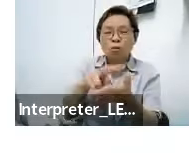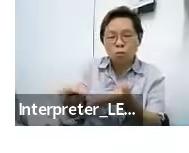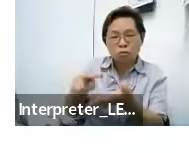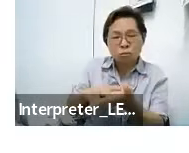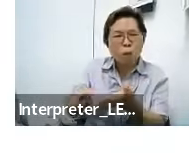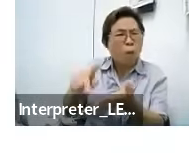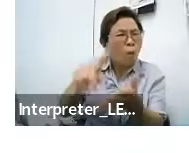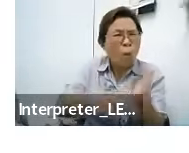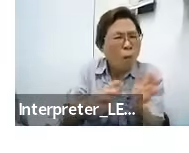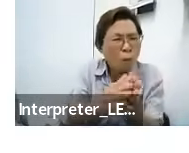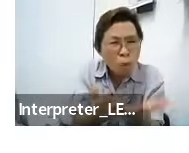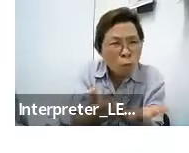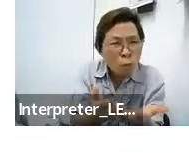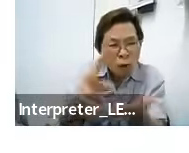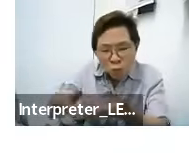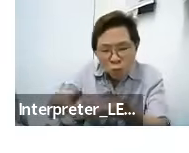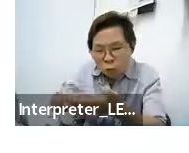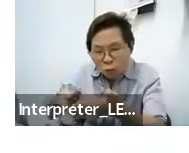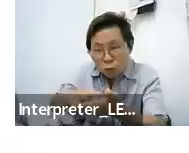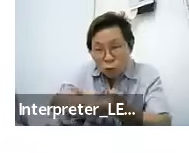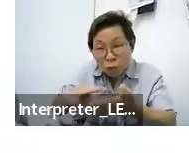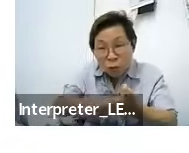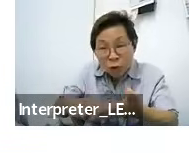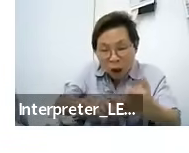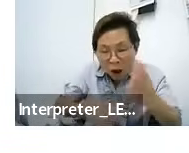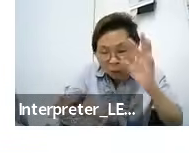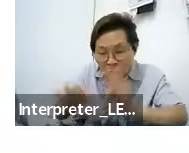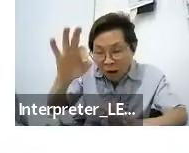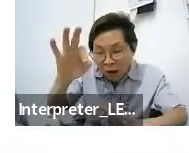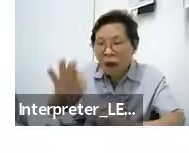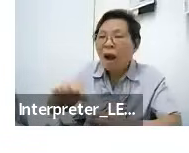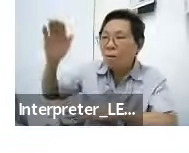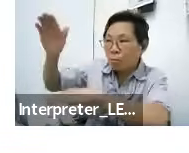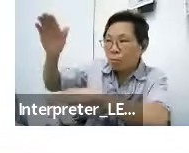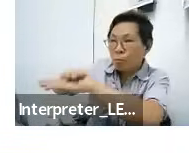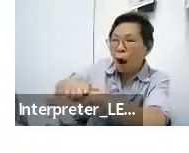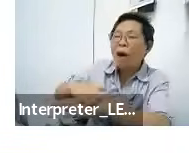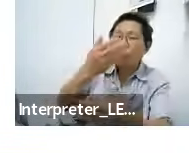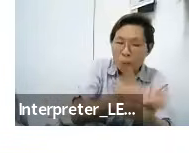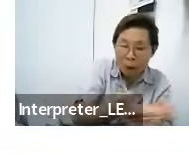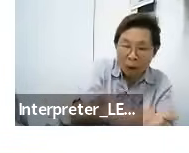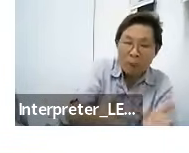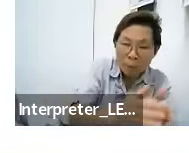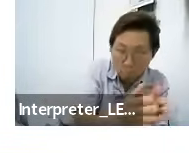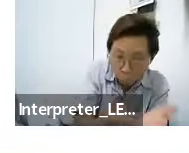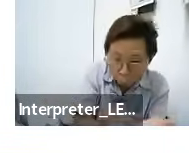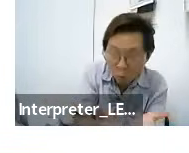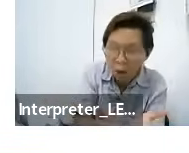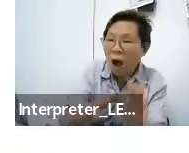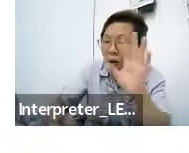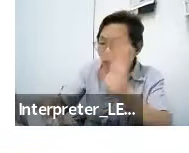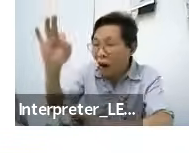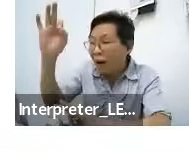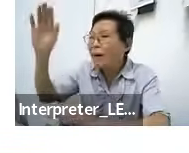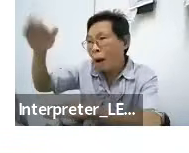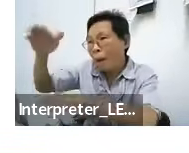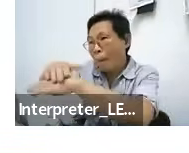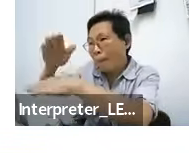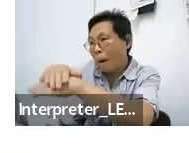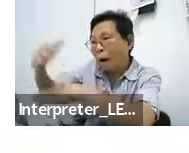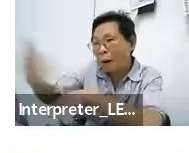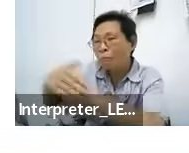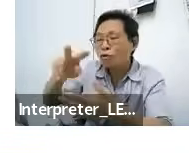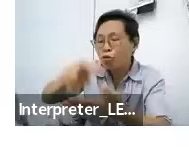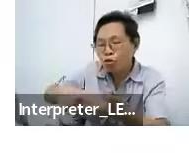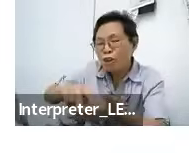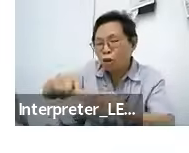book, I have to find someone, I have to buy the book, I have to find someone to read it, to make a